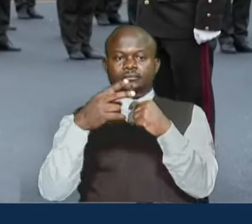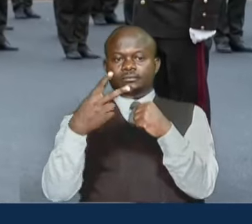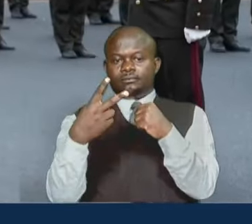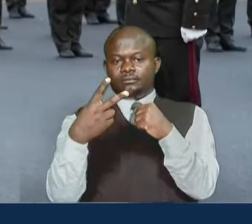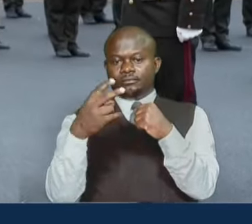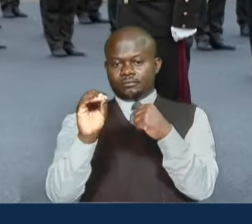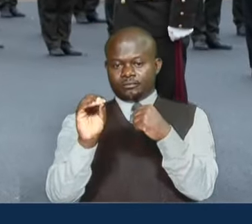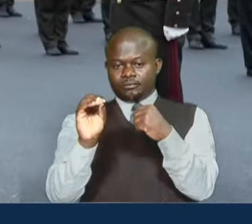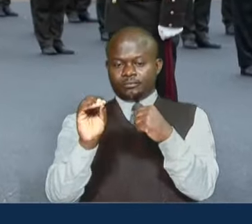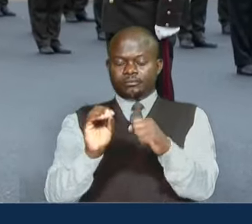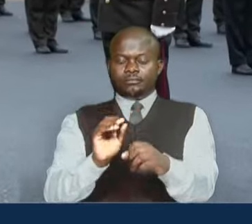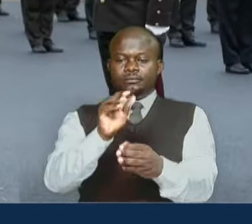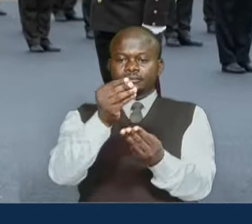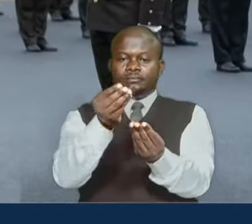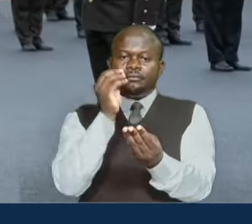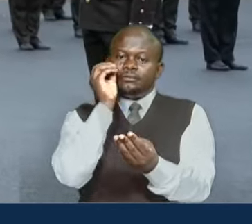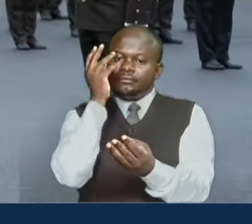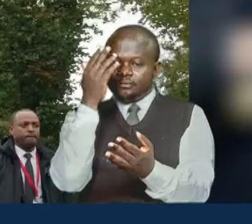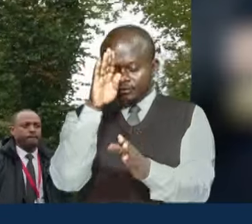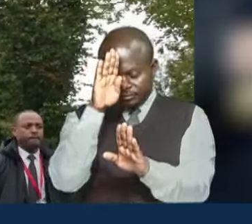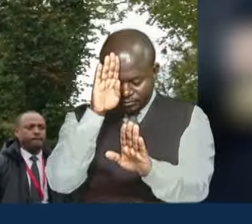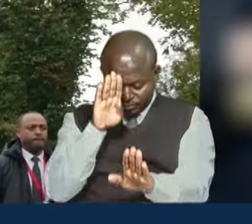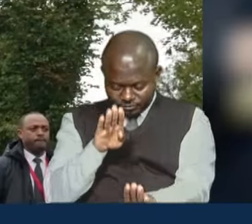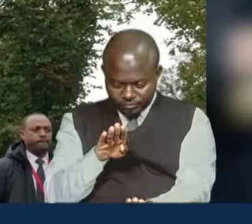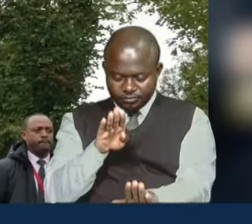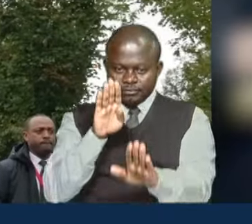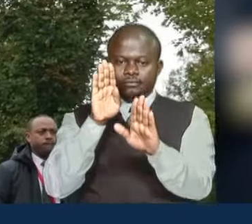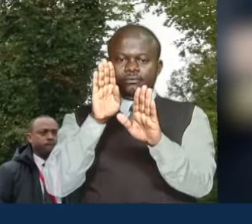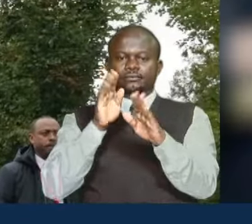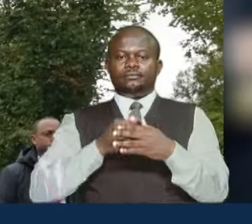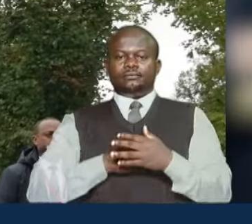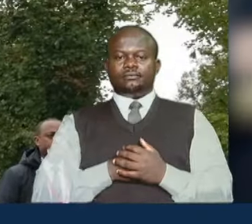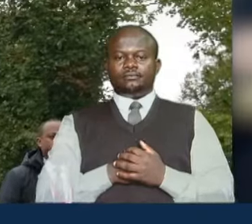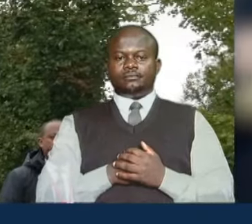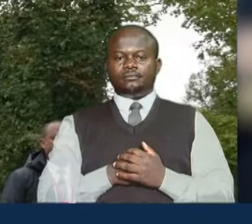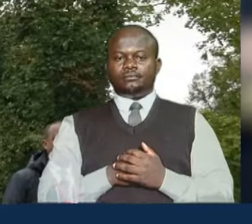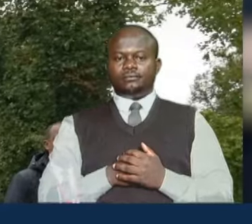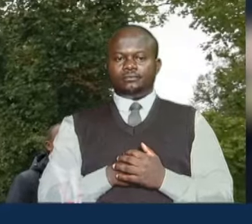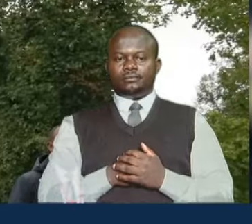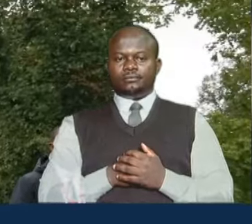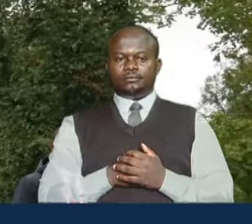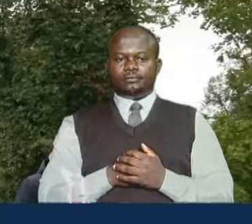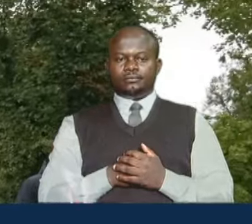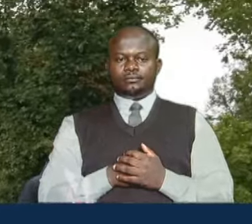n'1920 banarushyiraho indabo mu rwego rwo kubonamira. Adam Squizera, Televiziyo Rwanda.